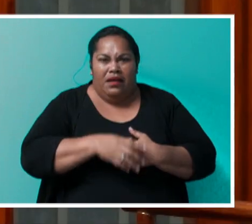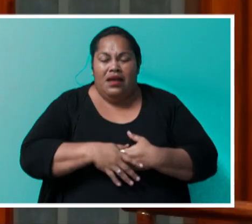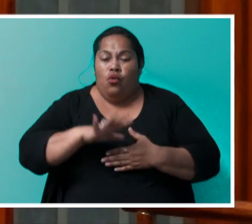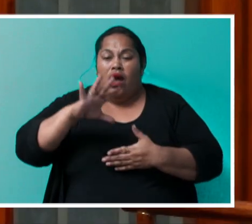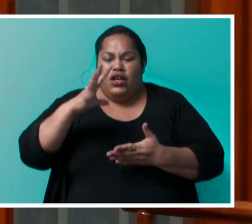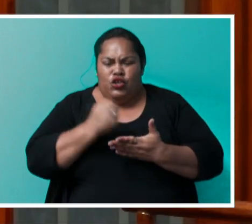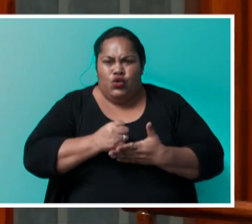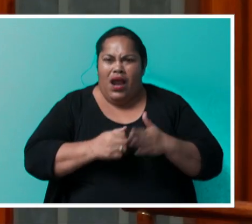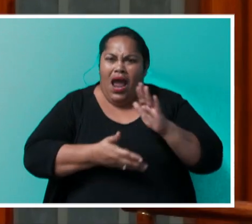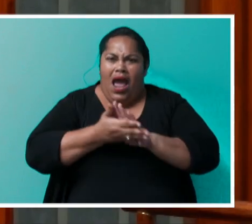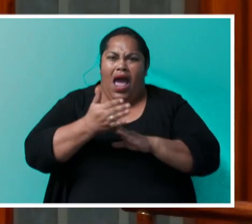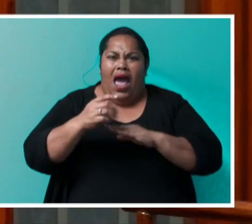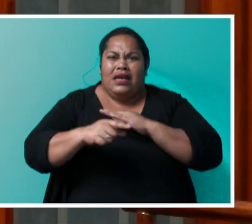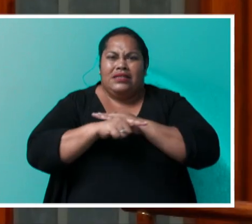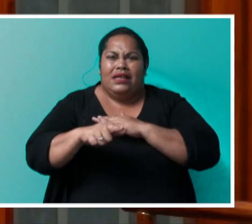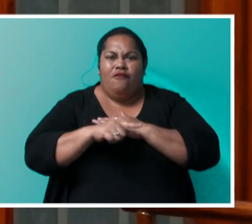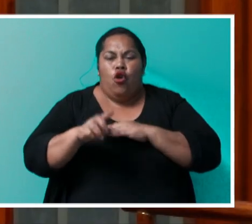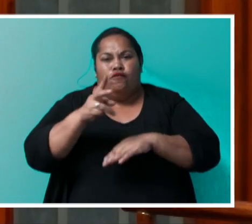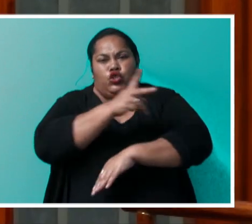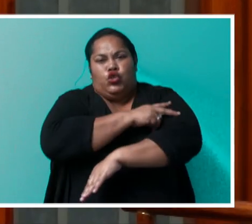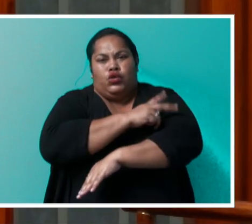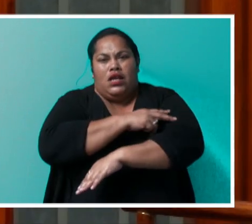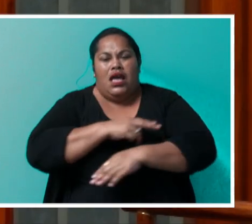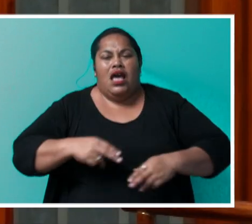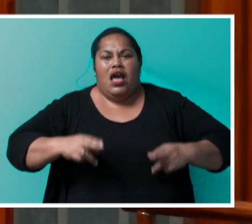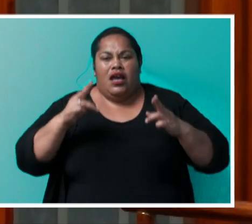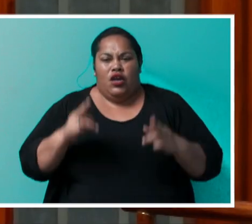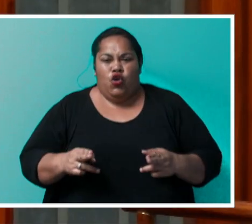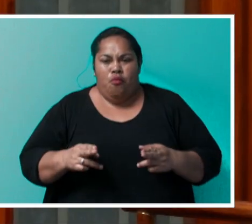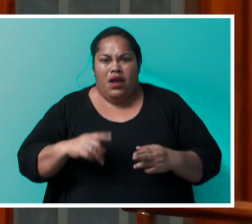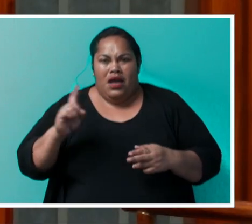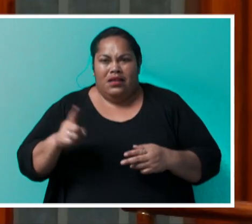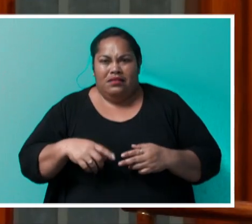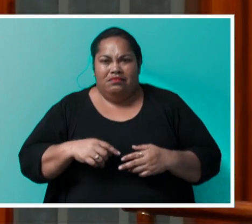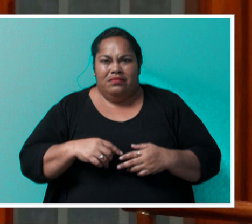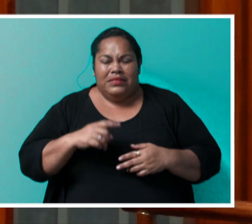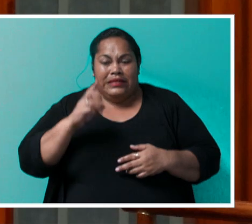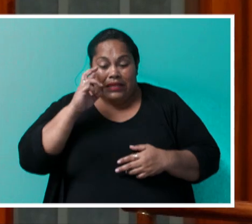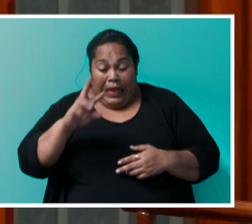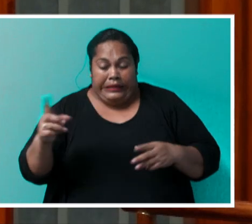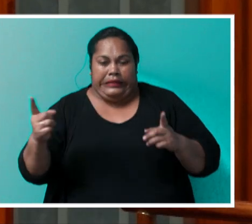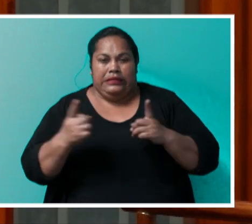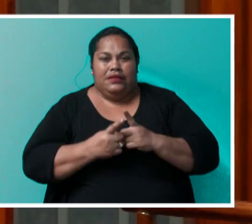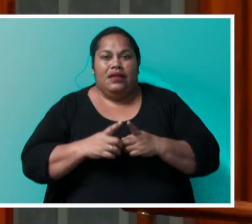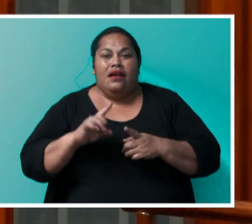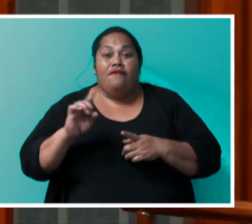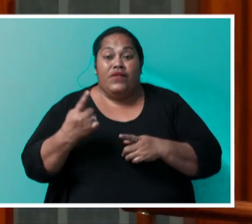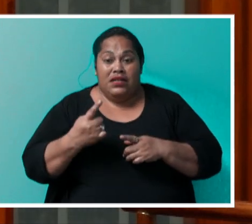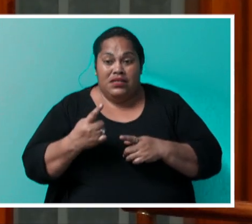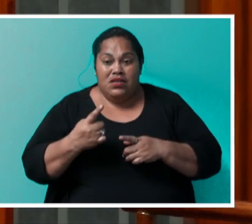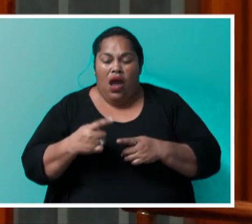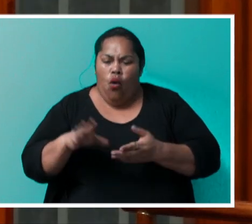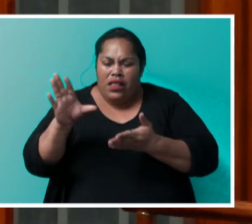the highest standard of security and human oversight are met. First, customers download the official